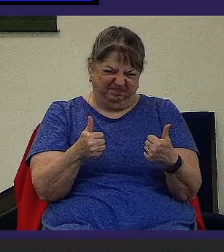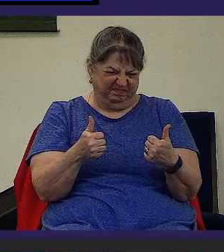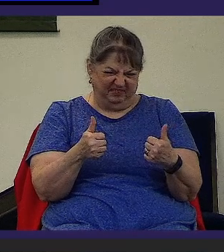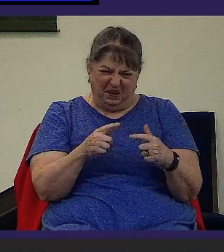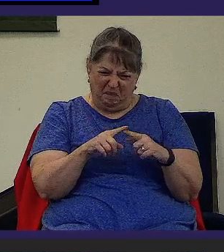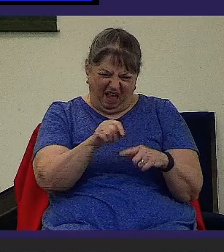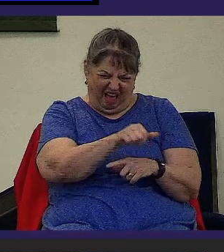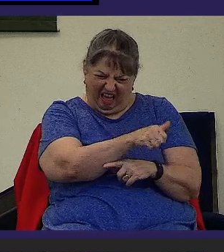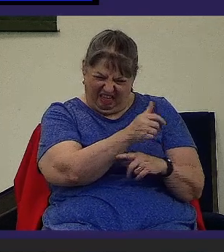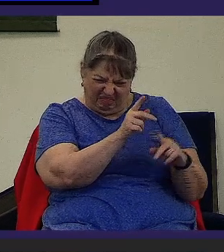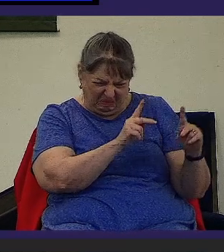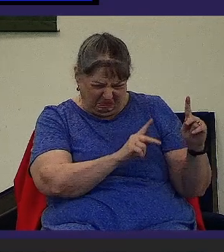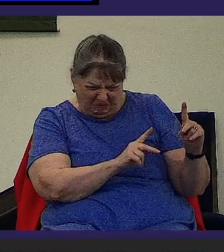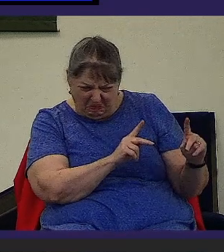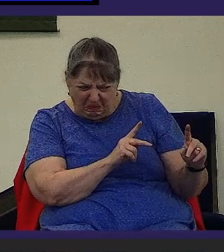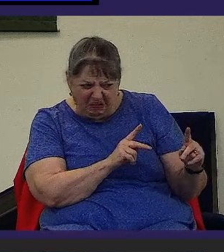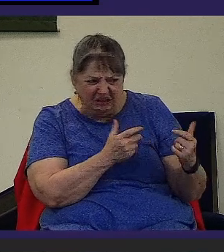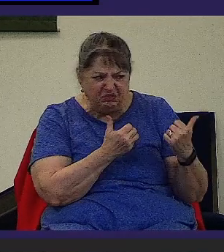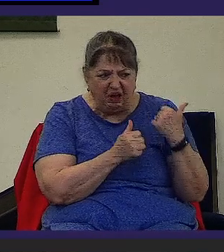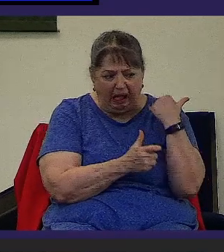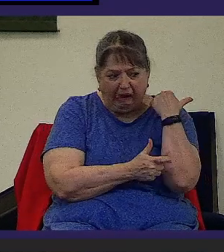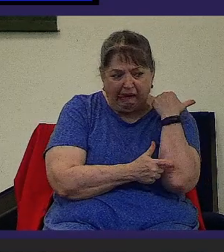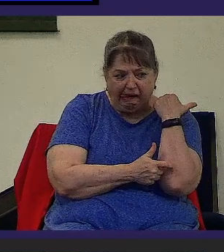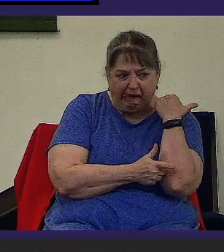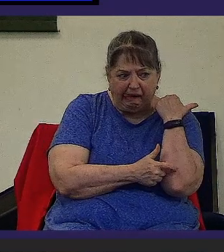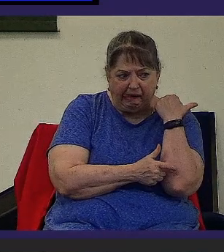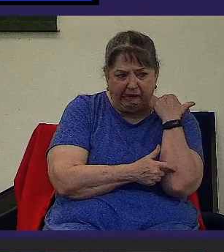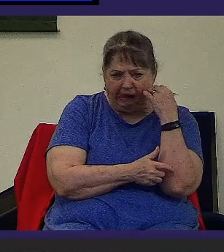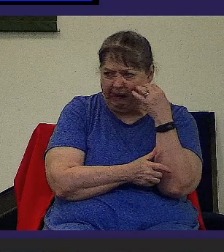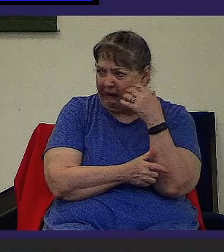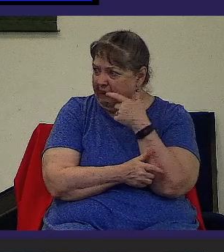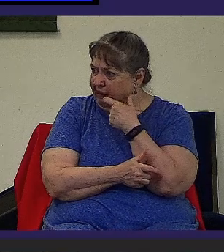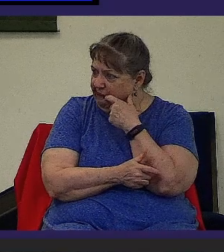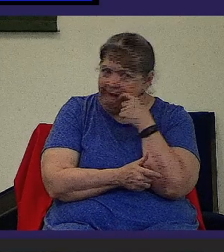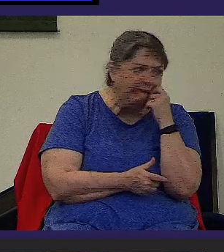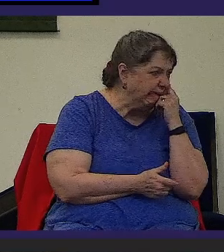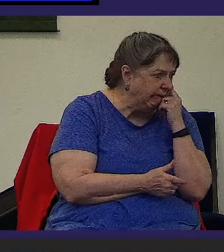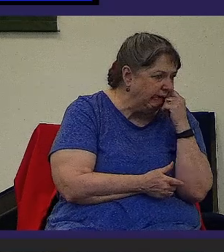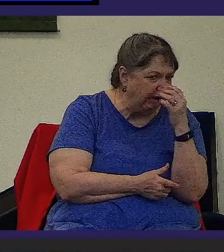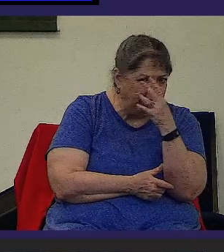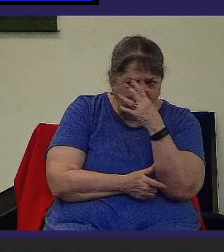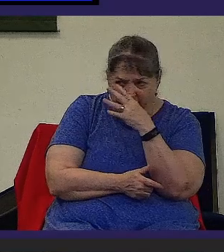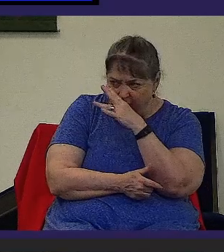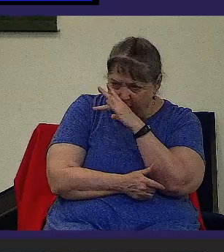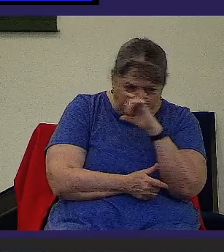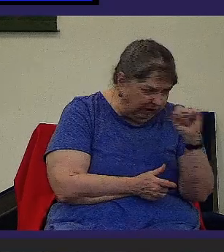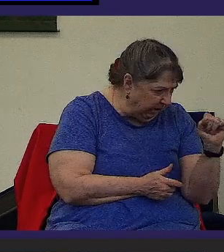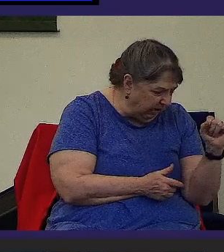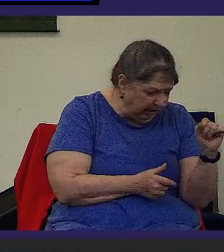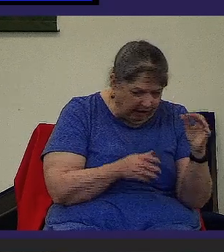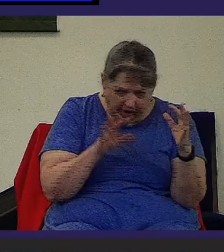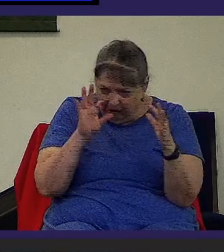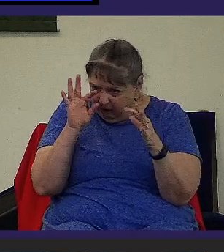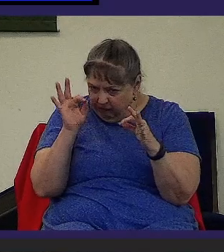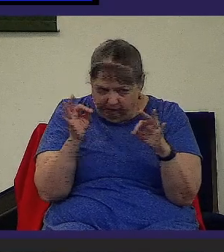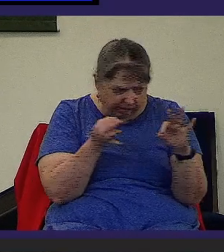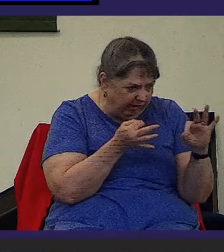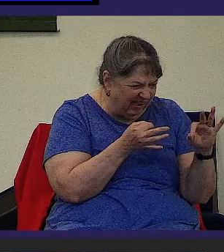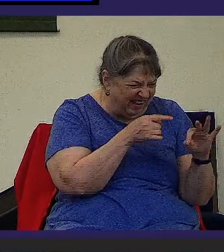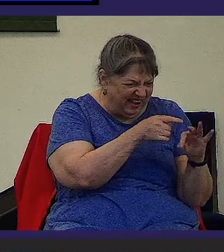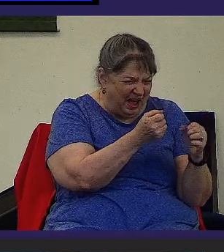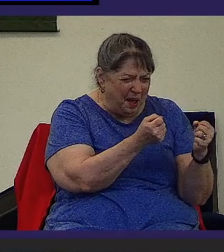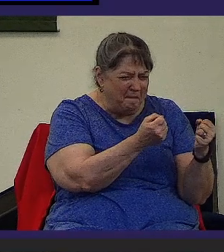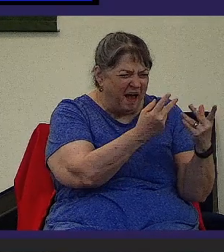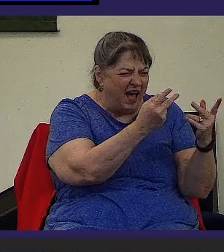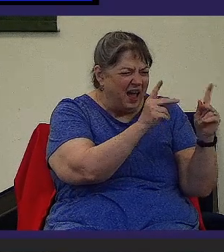others who whether it's because of jealousy or because they don't want you to succeed because they're not succeeding who will do